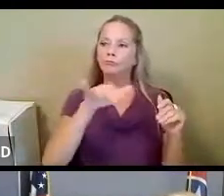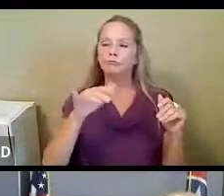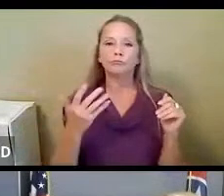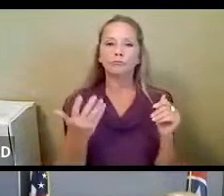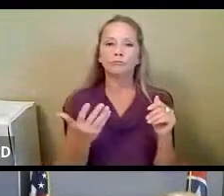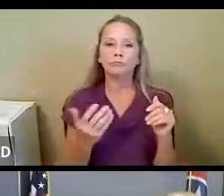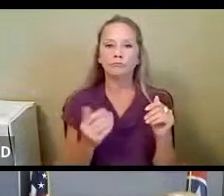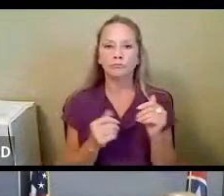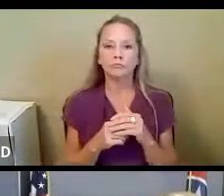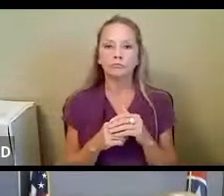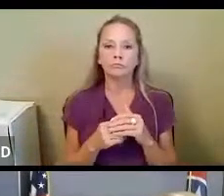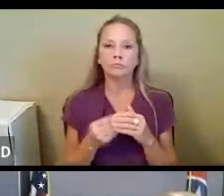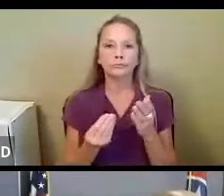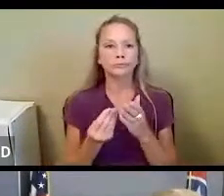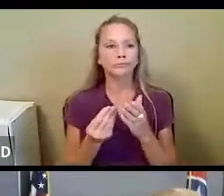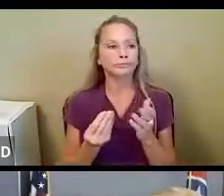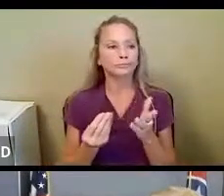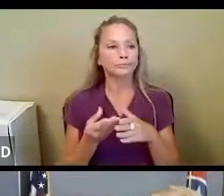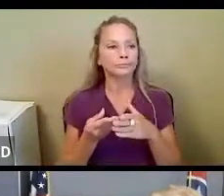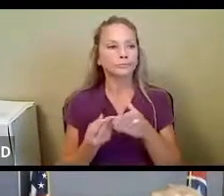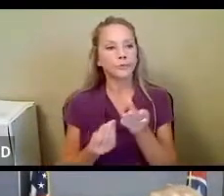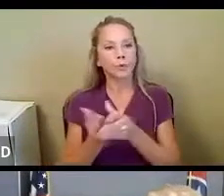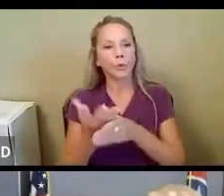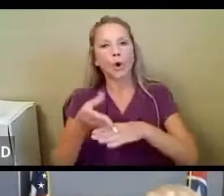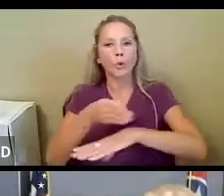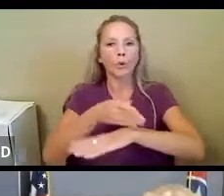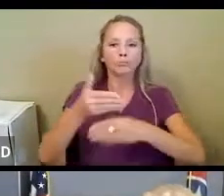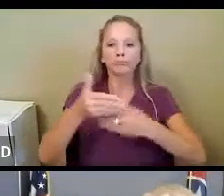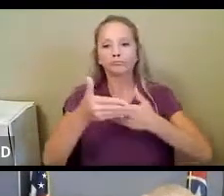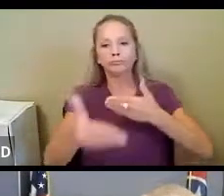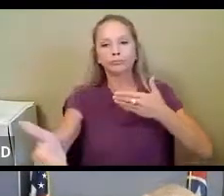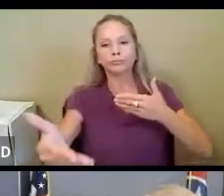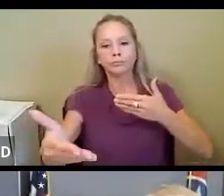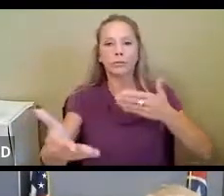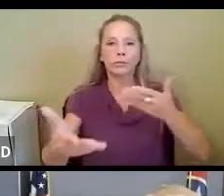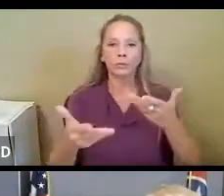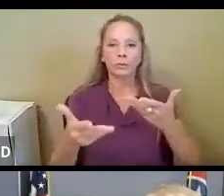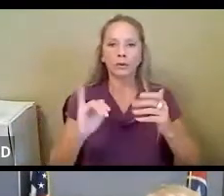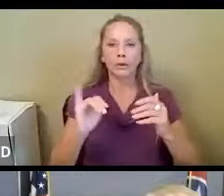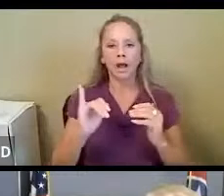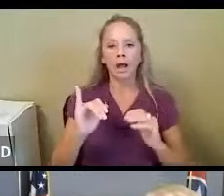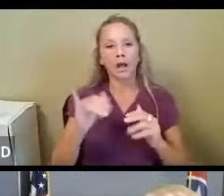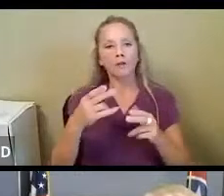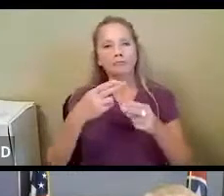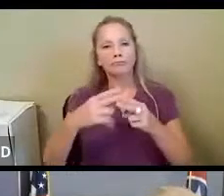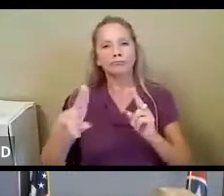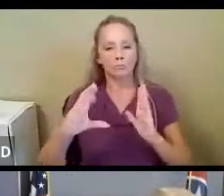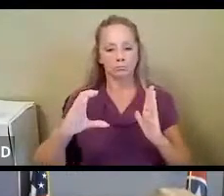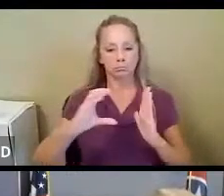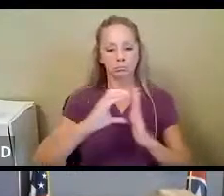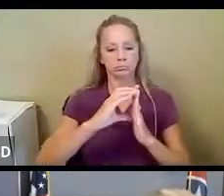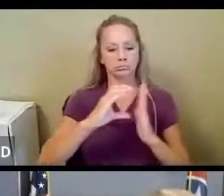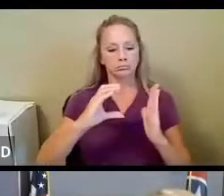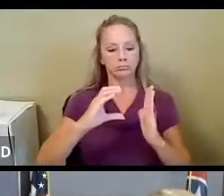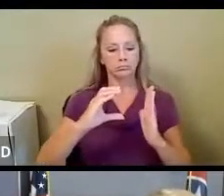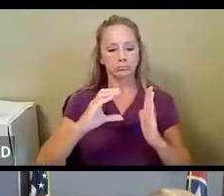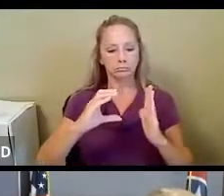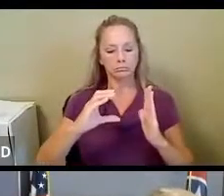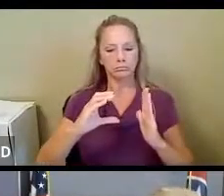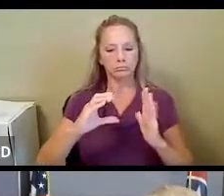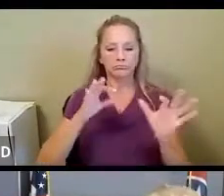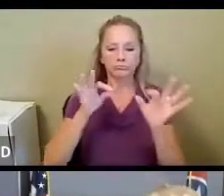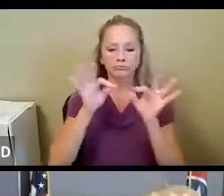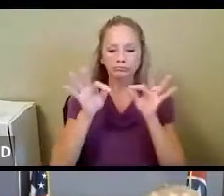I think an introductory paragraph or paragraphs that describe the scientific